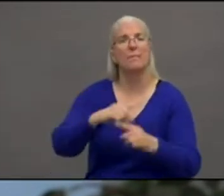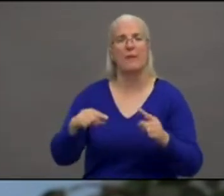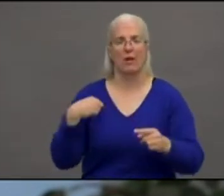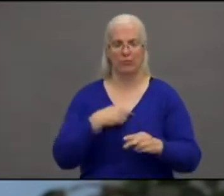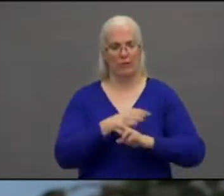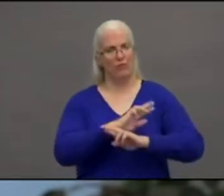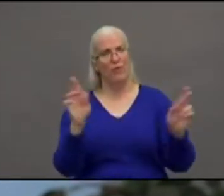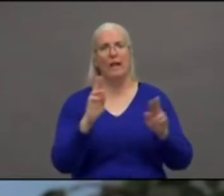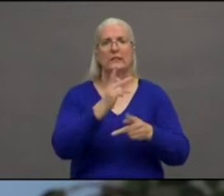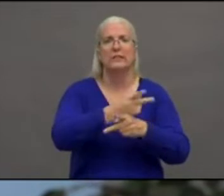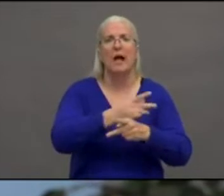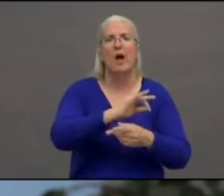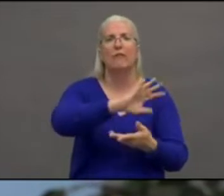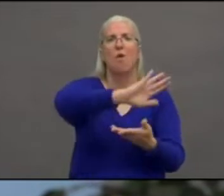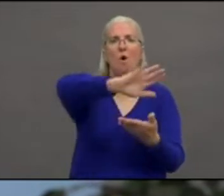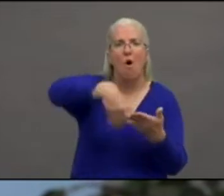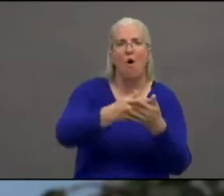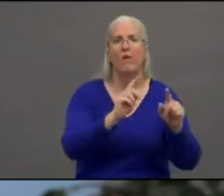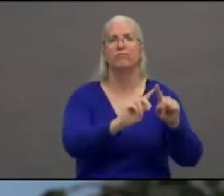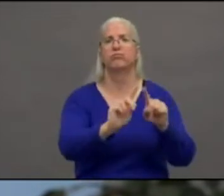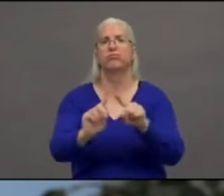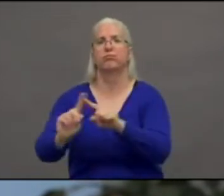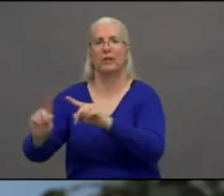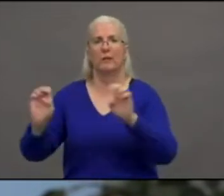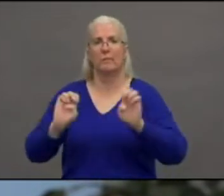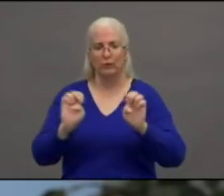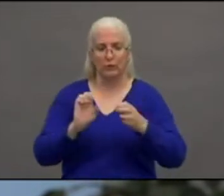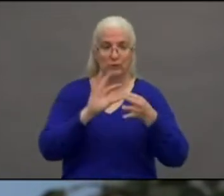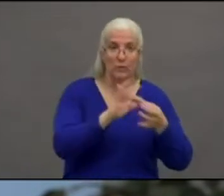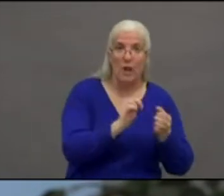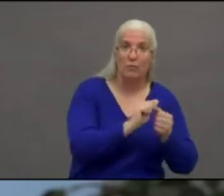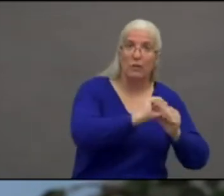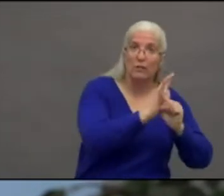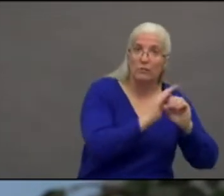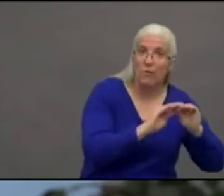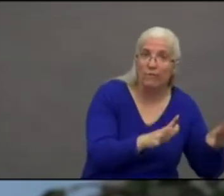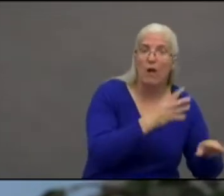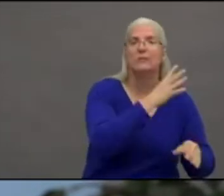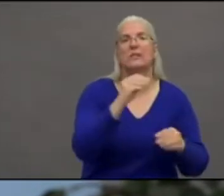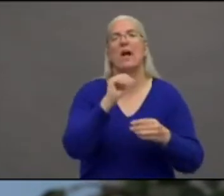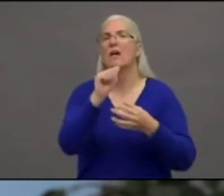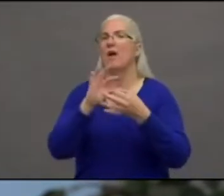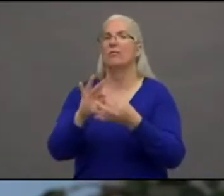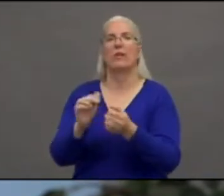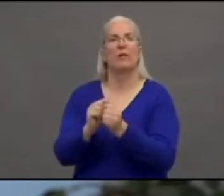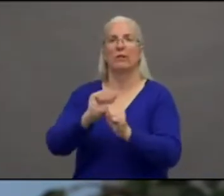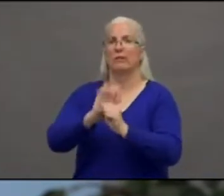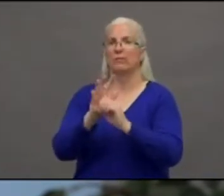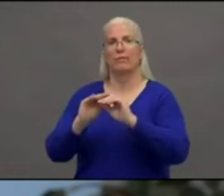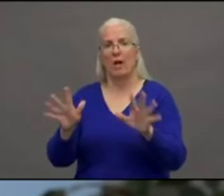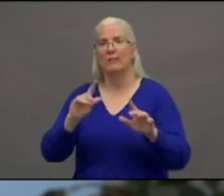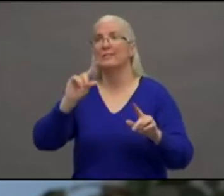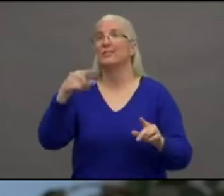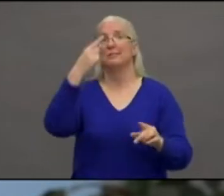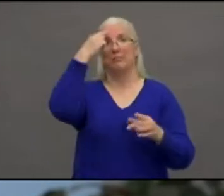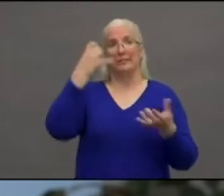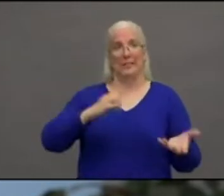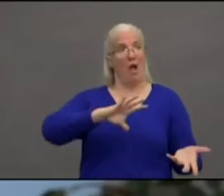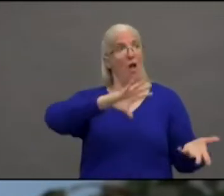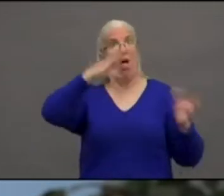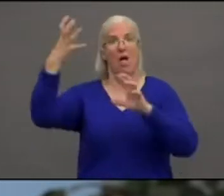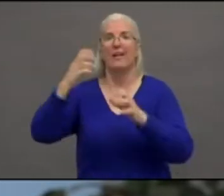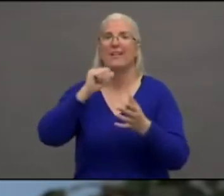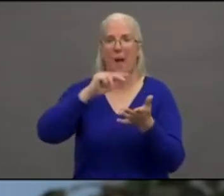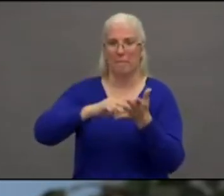they're COVID-related or not COVID-related. Just because we're in a pandemic mode doesn't mean that the hypertension,